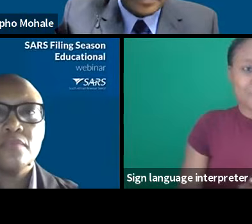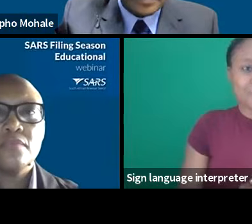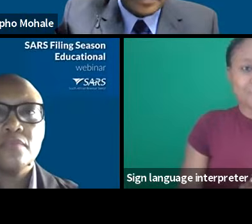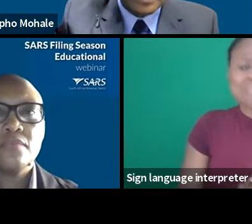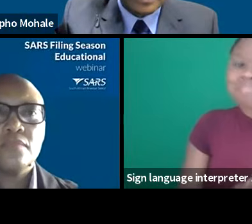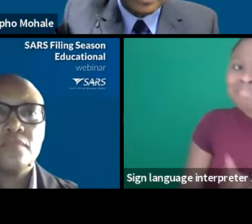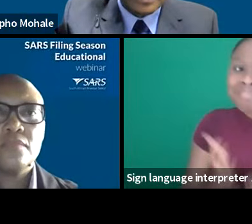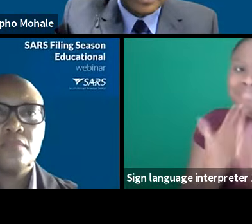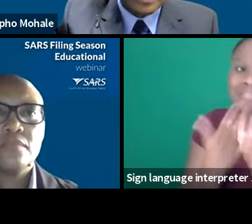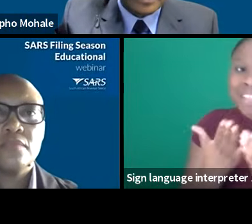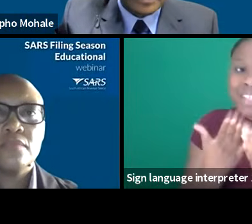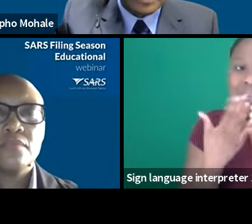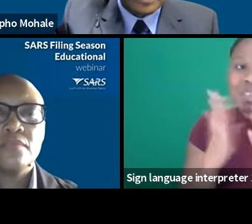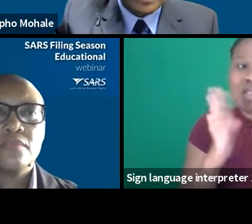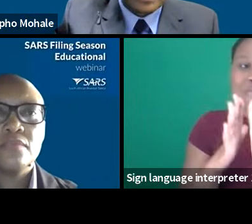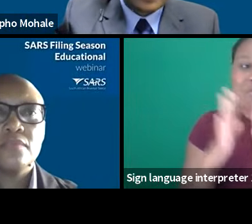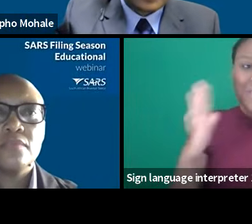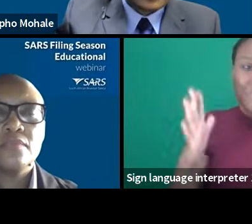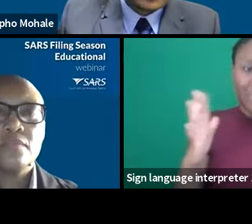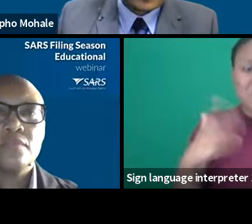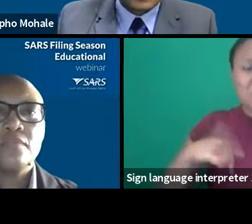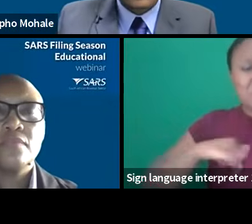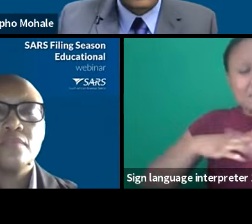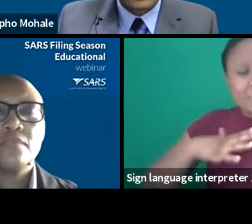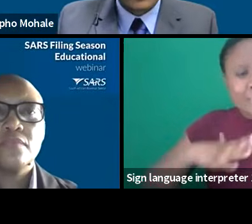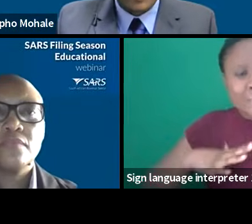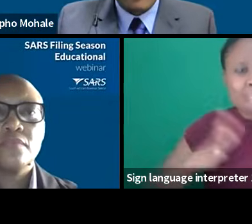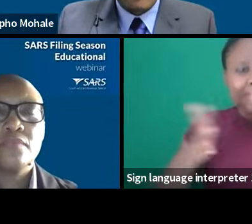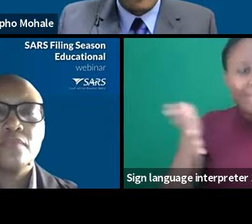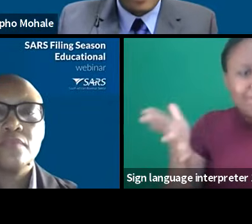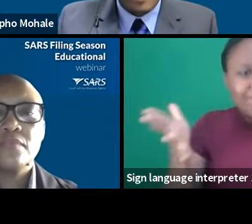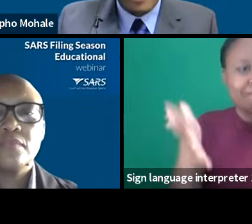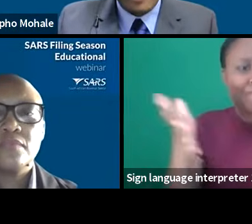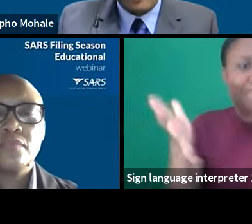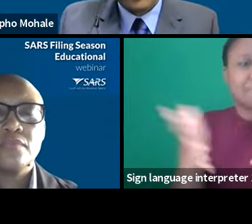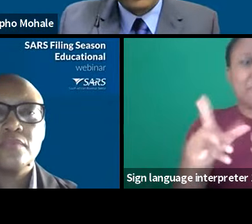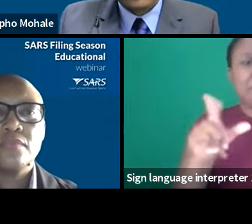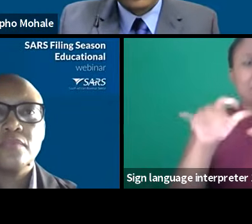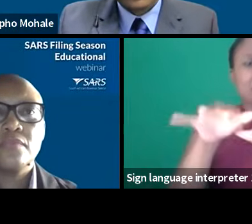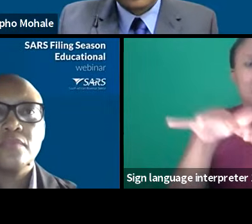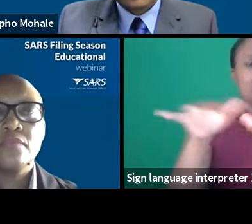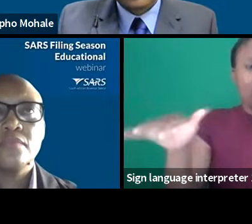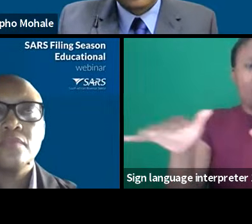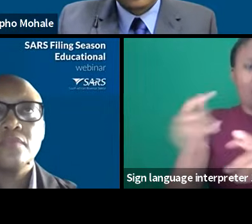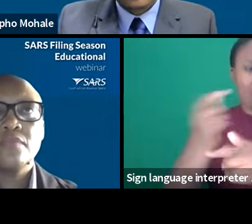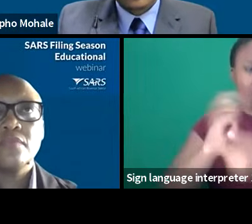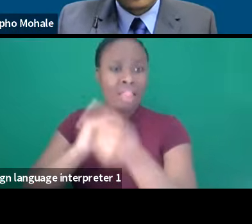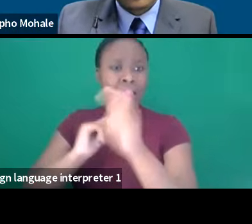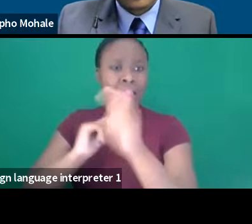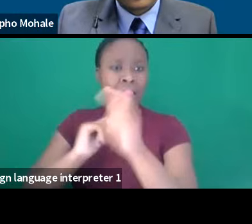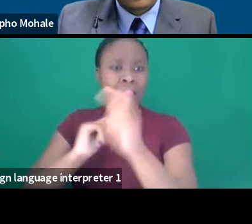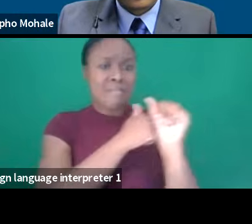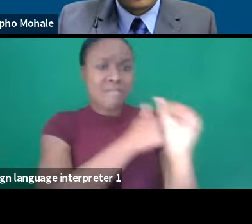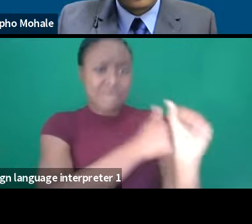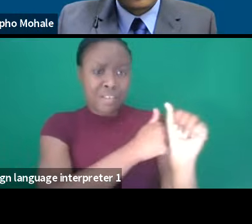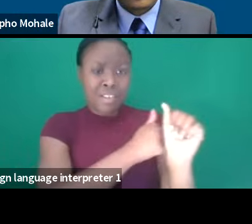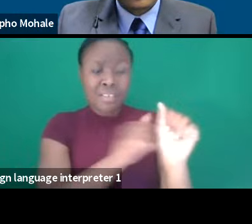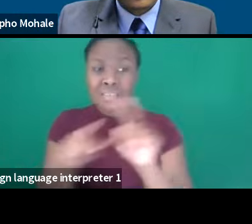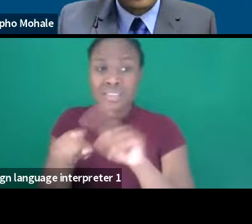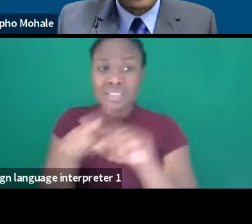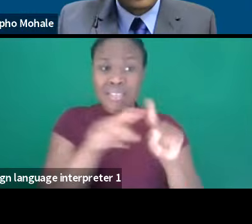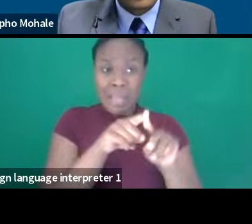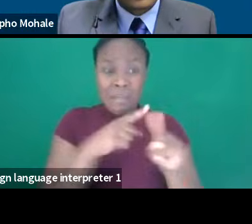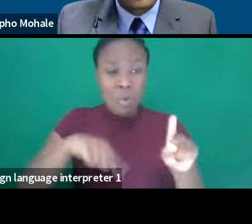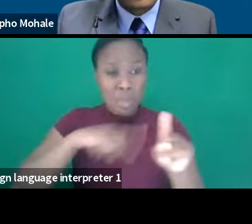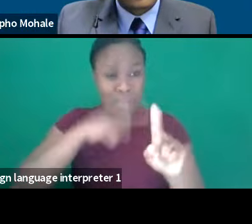Thank you very much. We encourage our taxpayers to be compliant, and as our strategic intent states